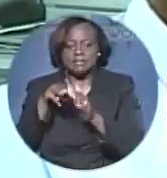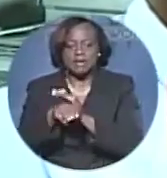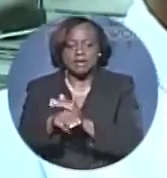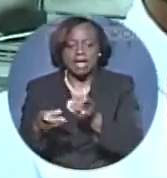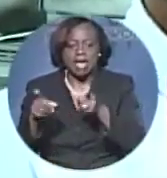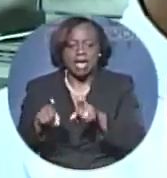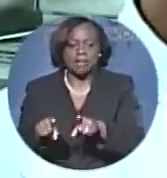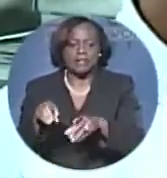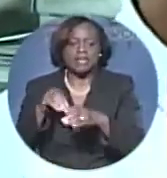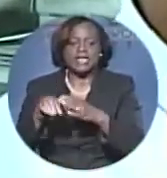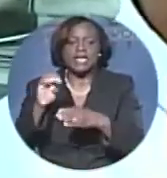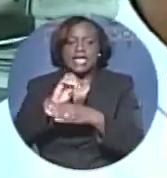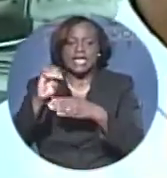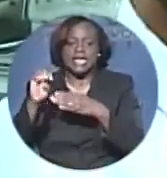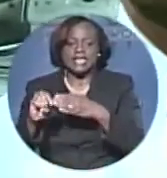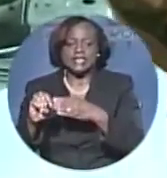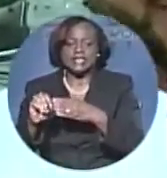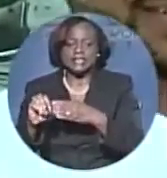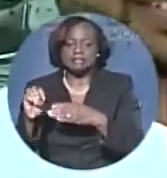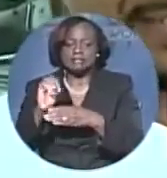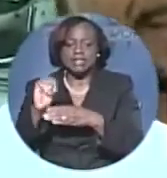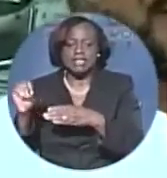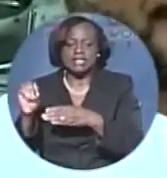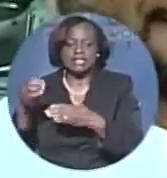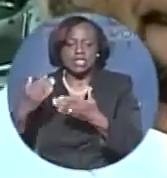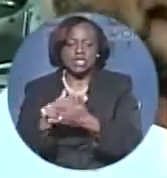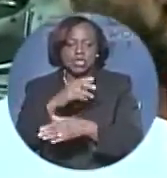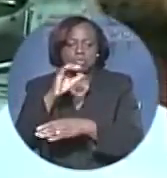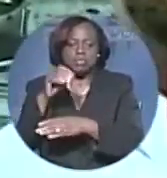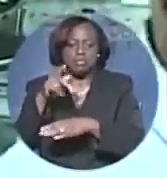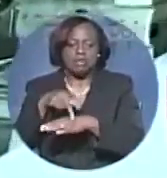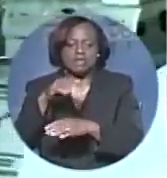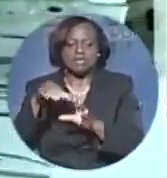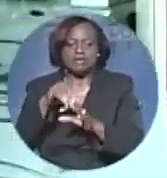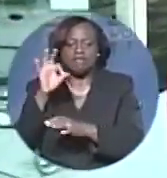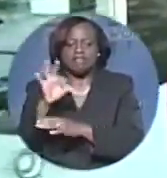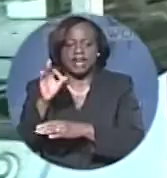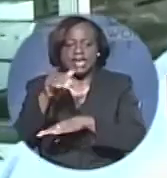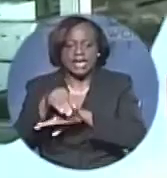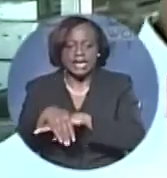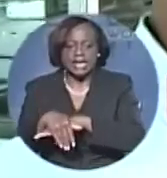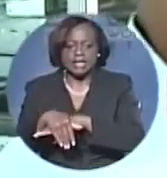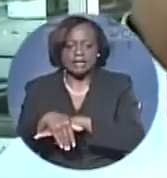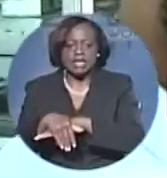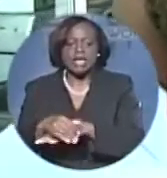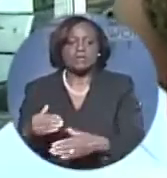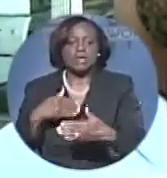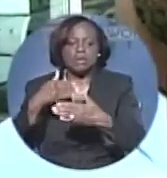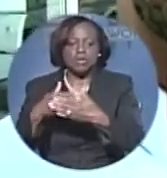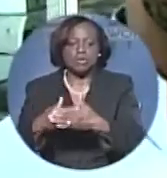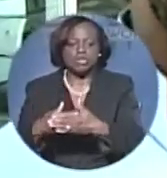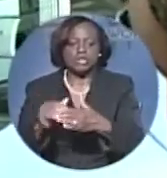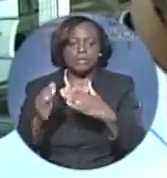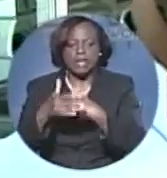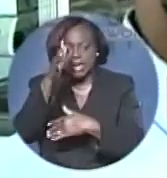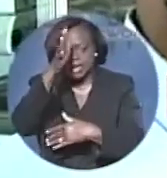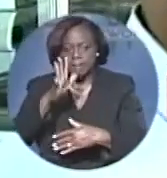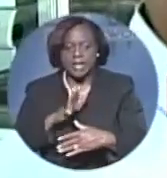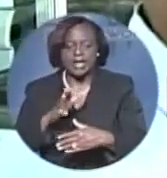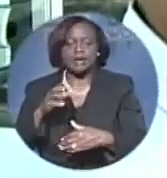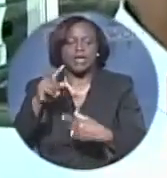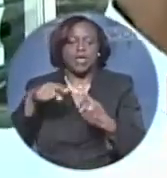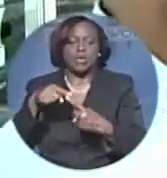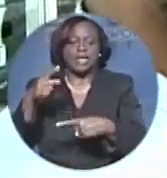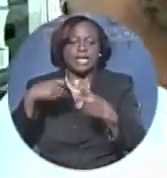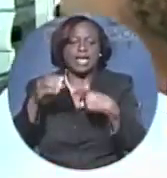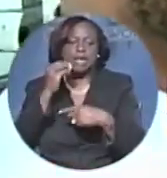in eastern New Providence on Friday night. According to reports, Sherman was approached by a male when he arrived home. The